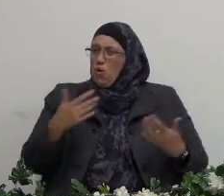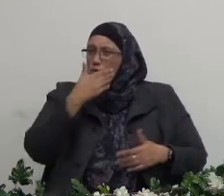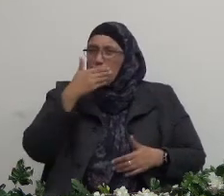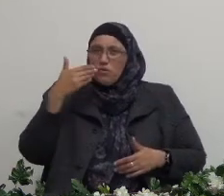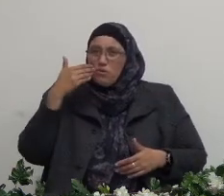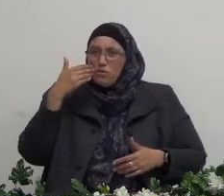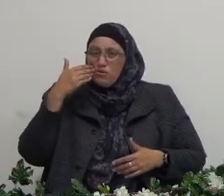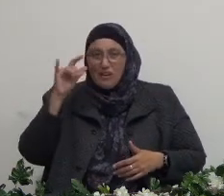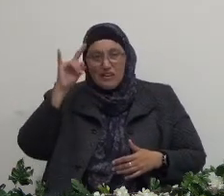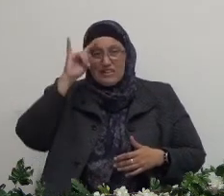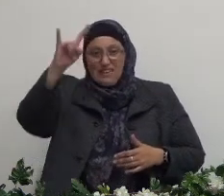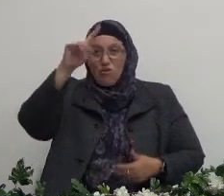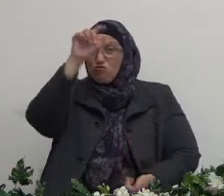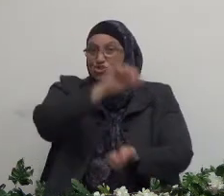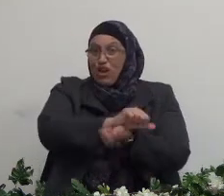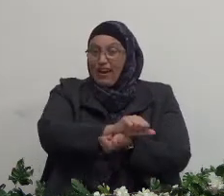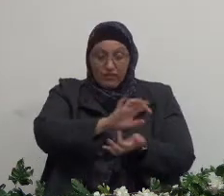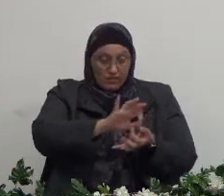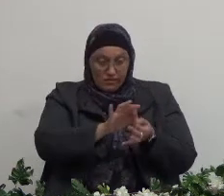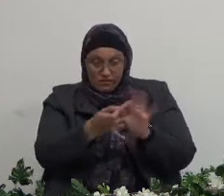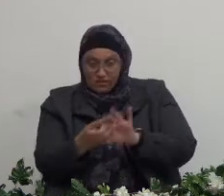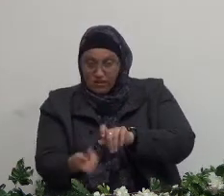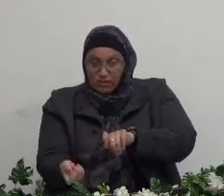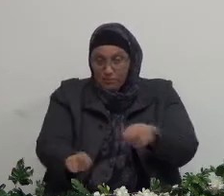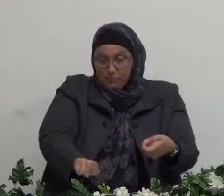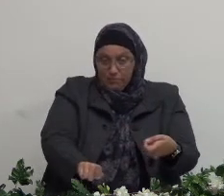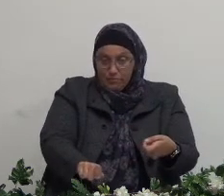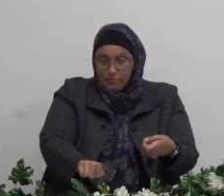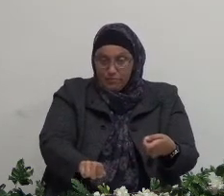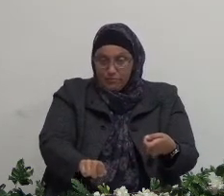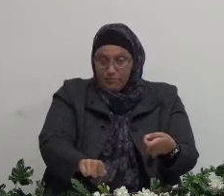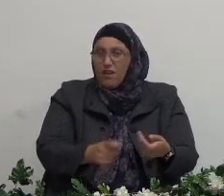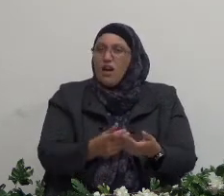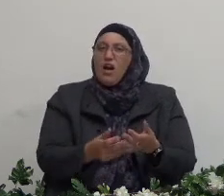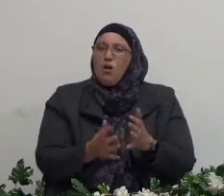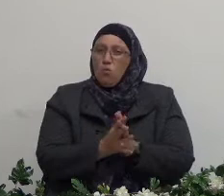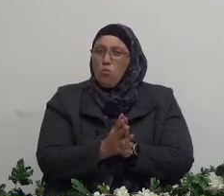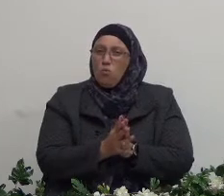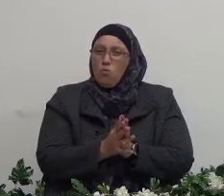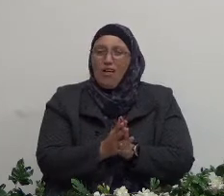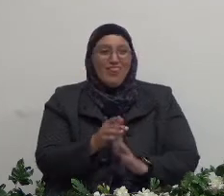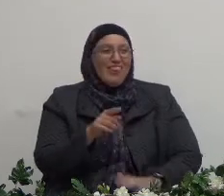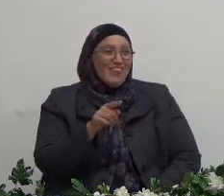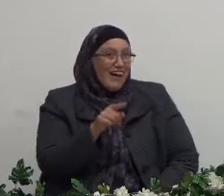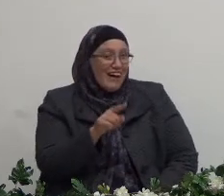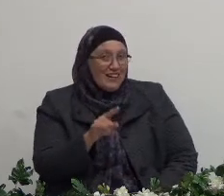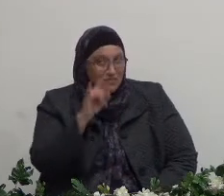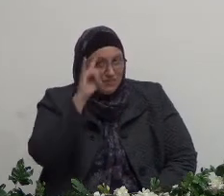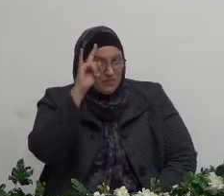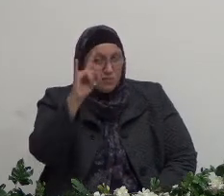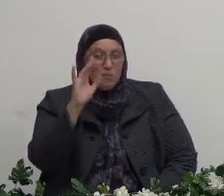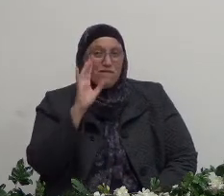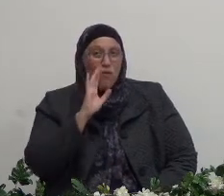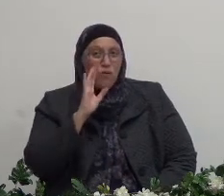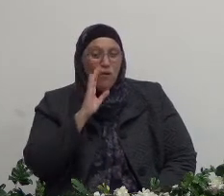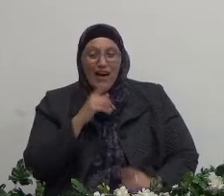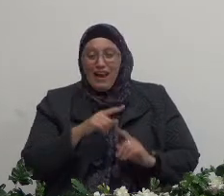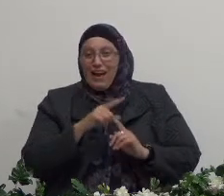the devil doesn't have this waswasa that he had before and after Shahr Ramadan, the